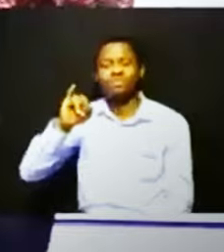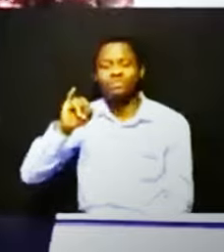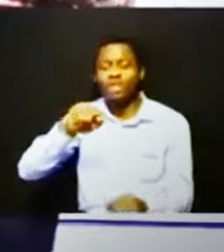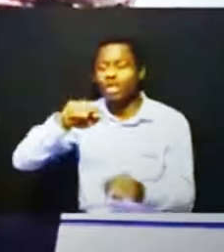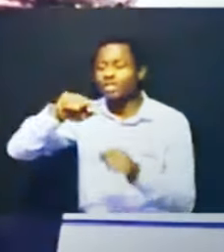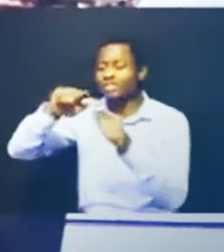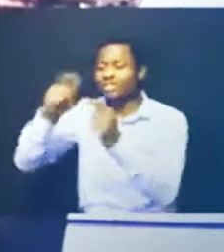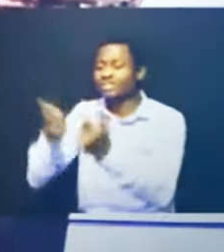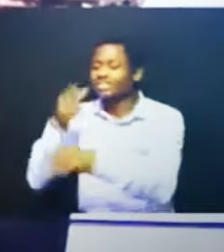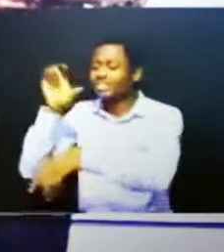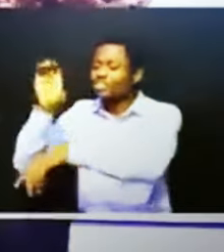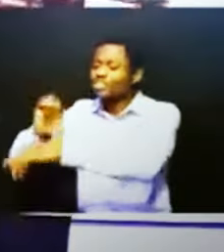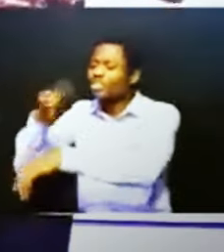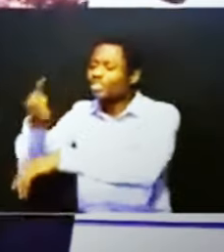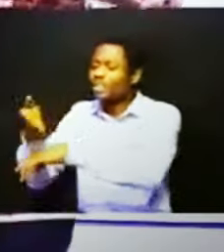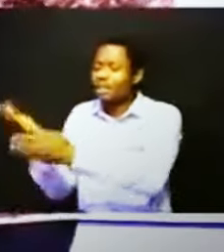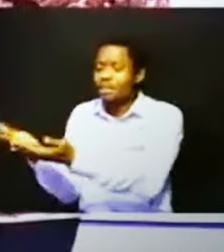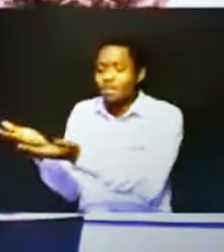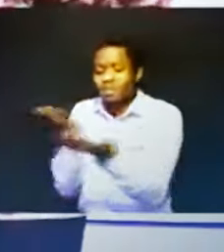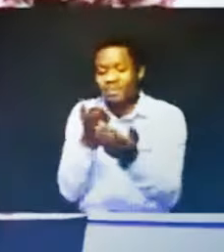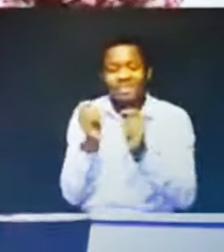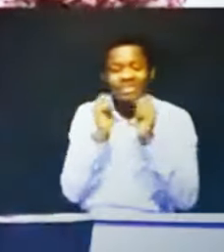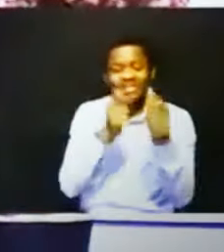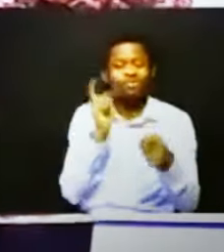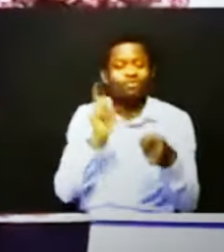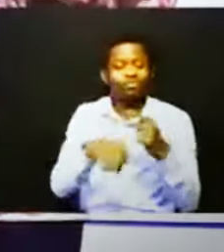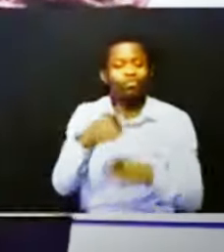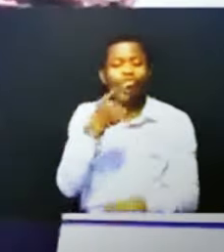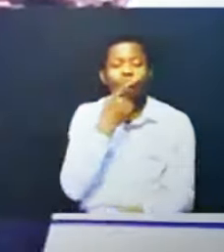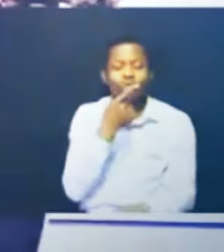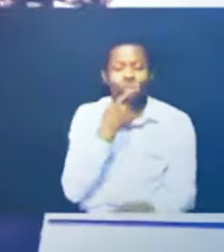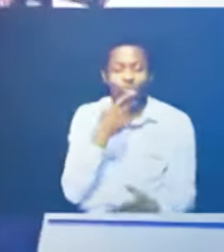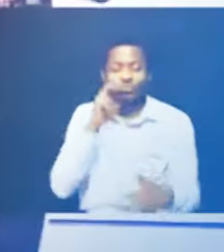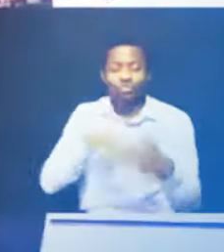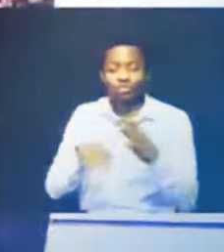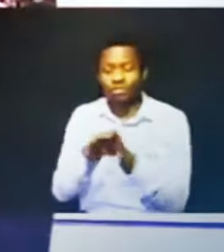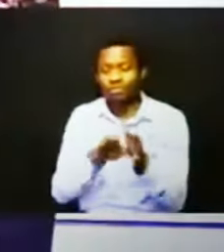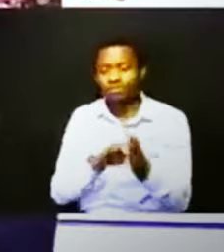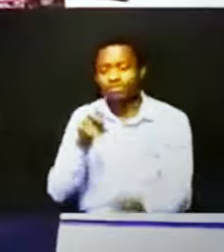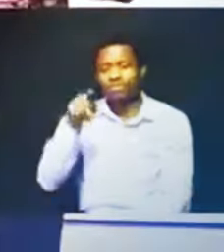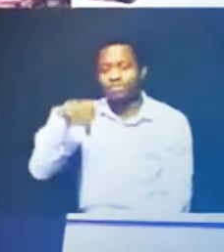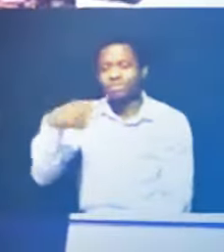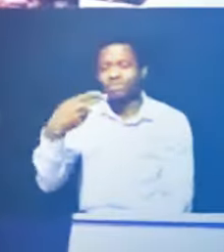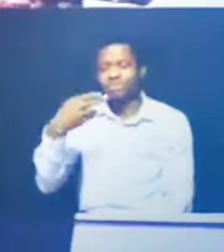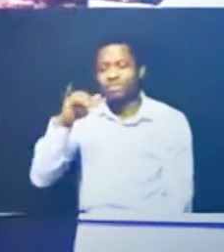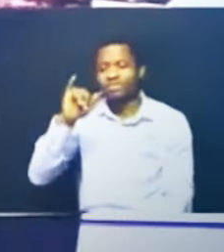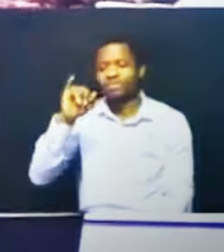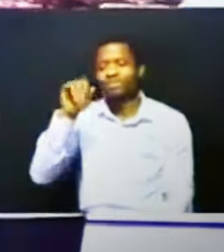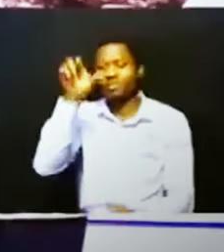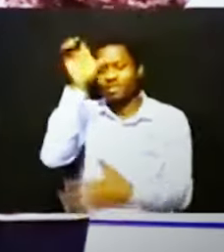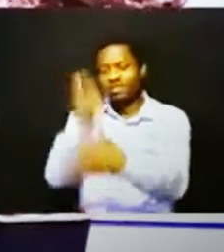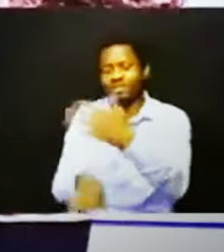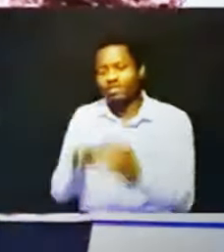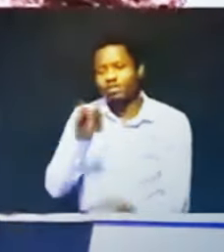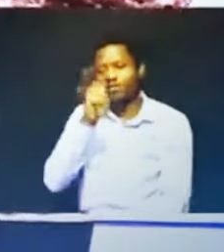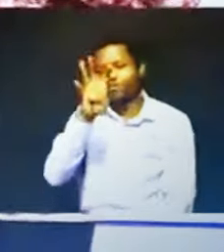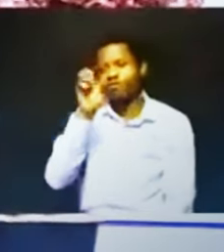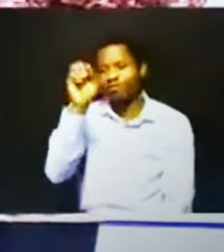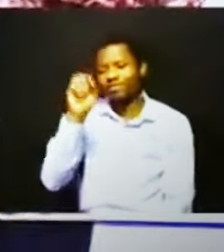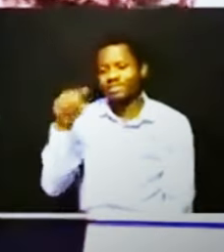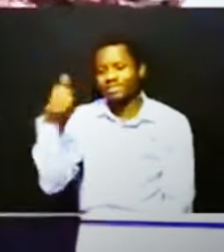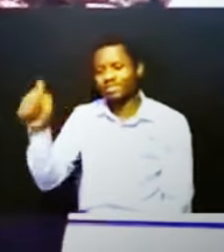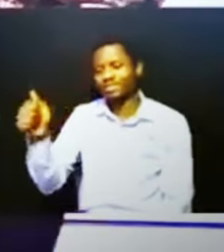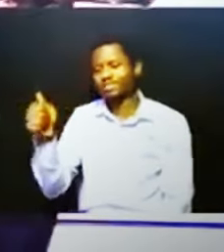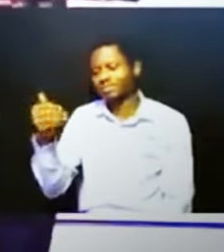wo neduadan mu na neduafie no odi odi achede bi brɛ no. Philippians 4 verse 10. Mo mi enhwe Philippo 4 ma no 89